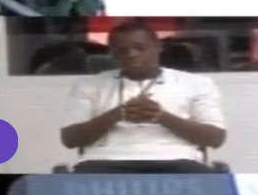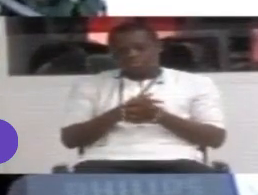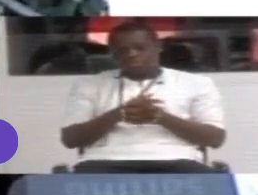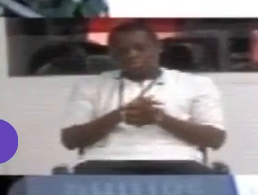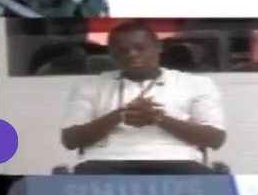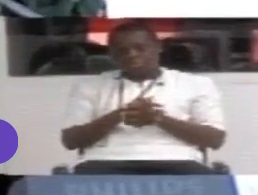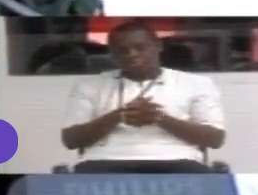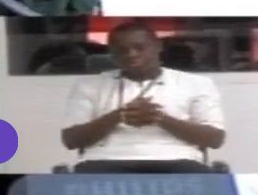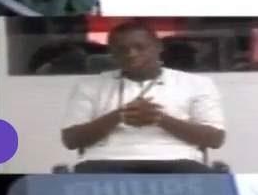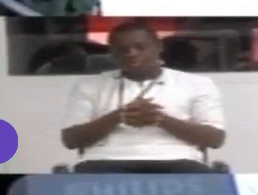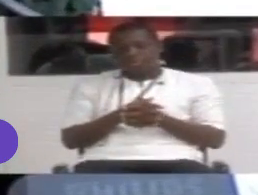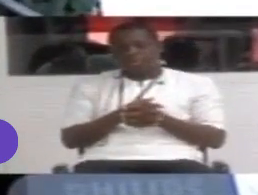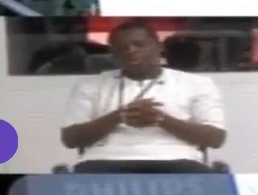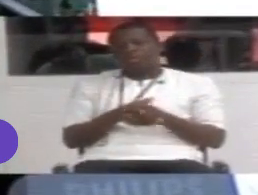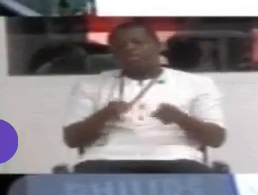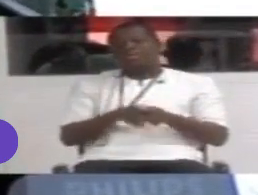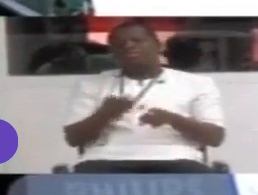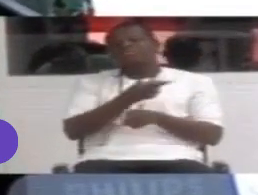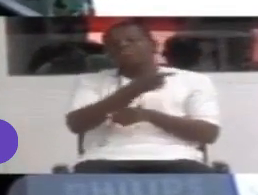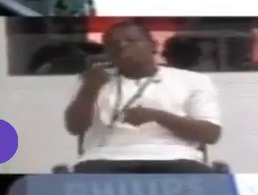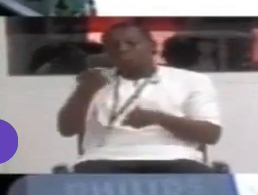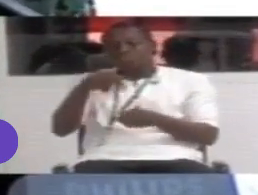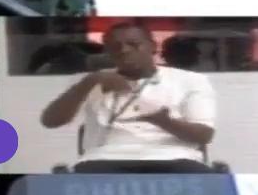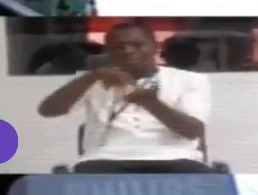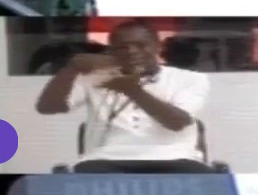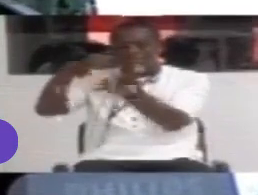Ñoñu dédd rôle bi rek la musa liggéey ak ñom.